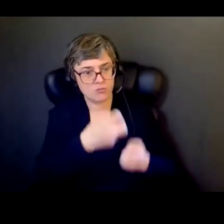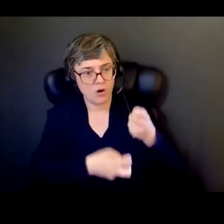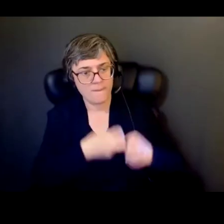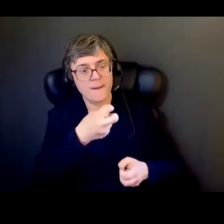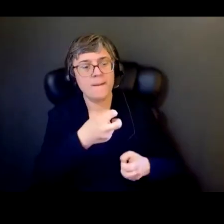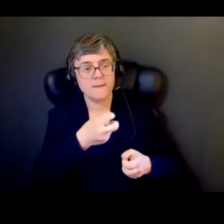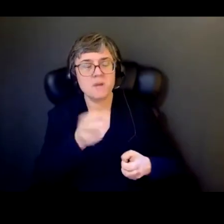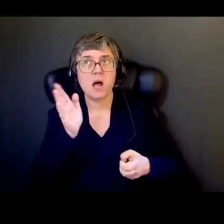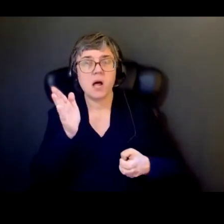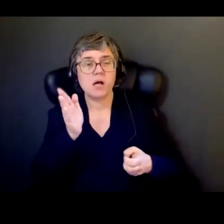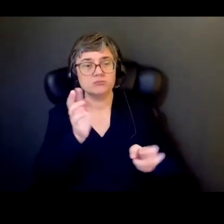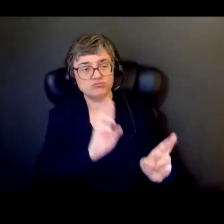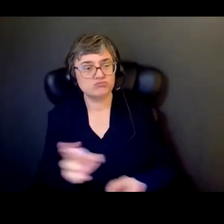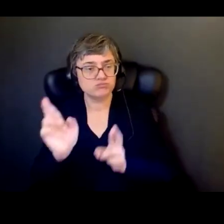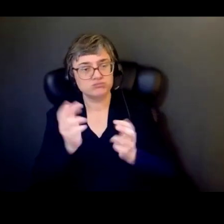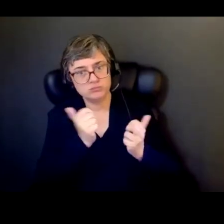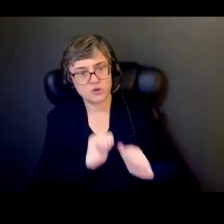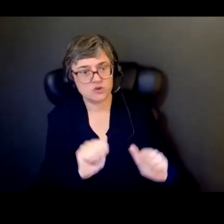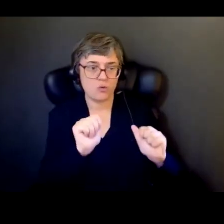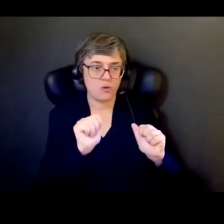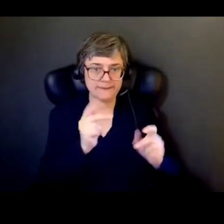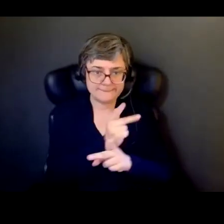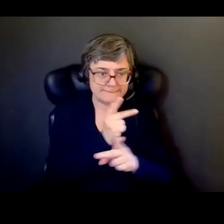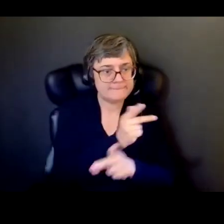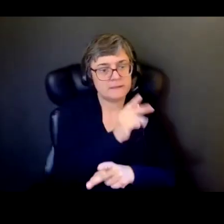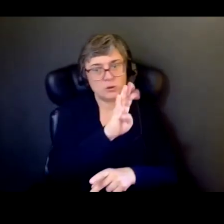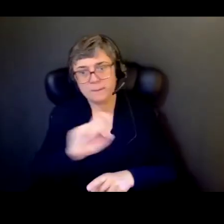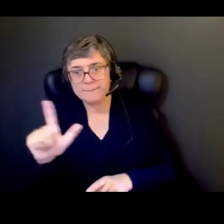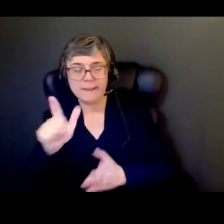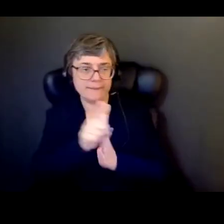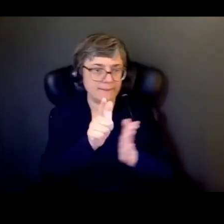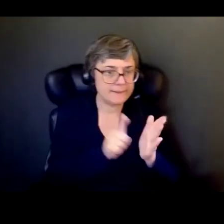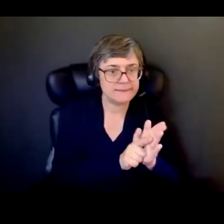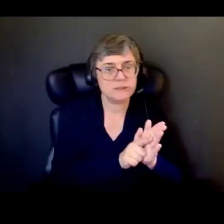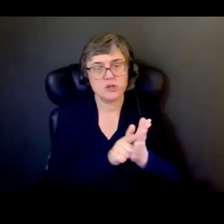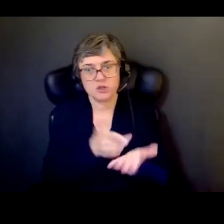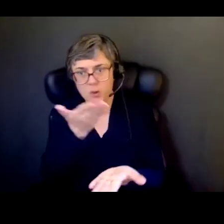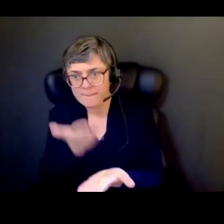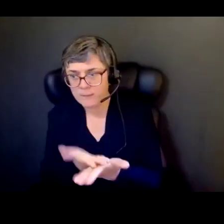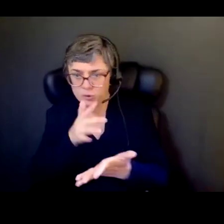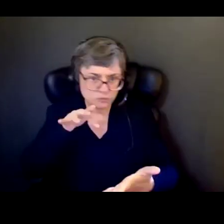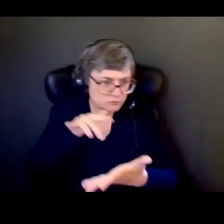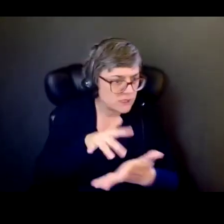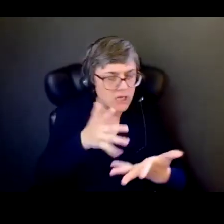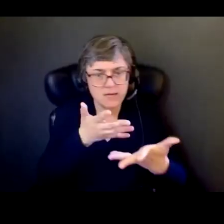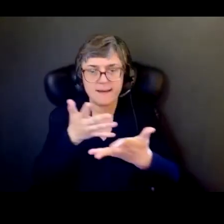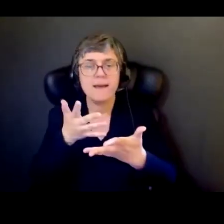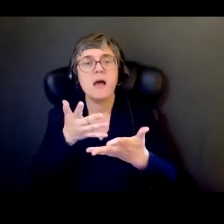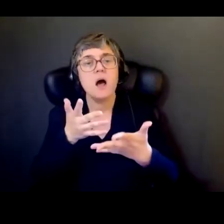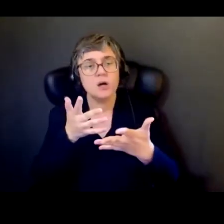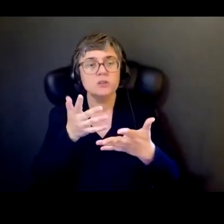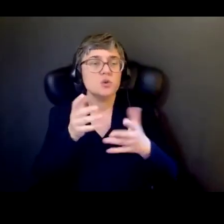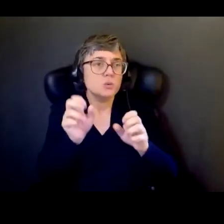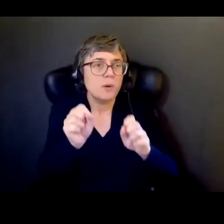can be debated, improved, and when necessary, challenged in the courts. So no